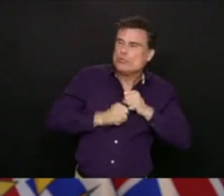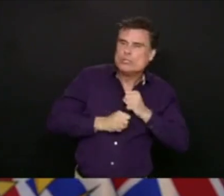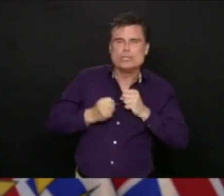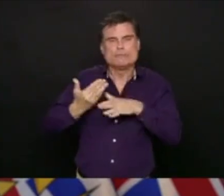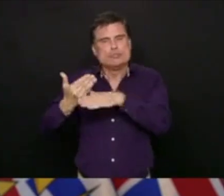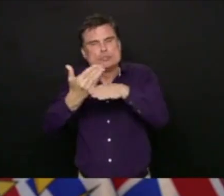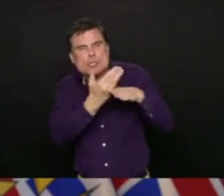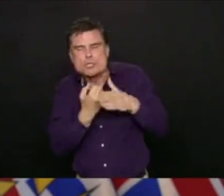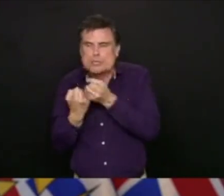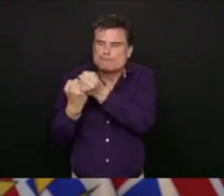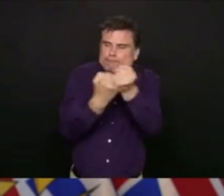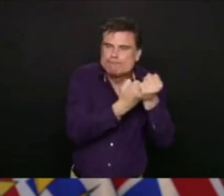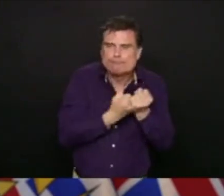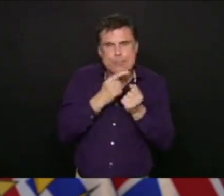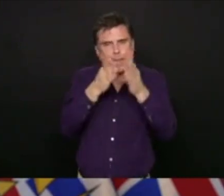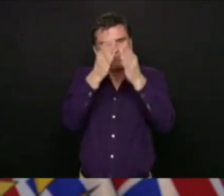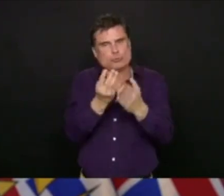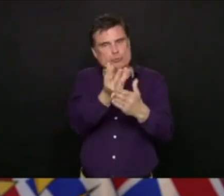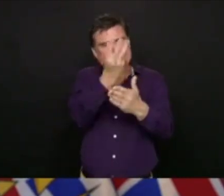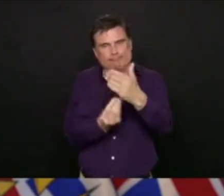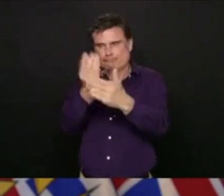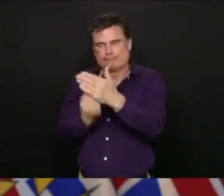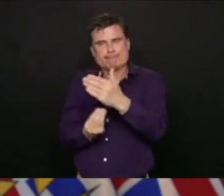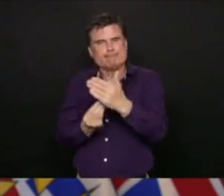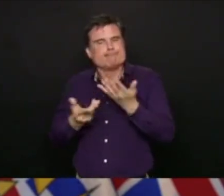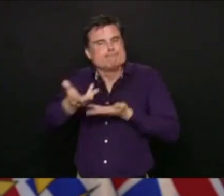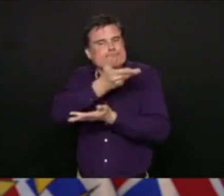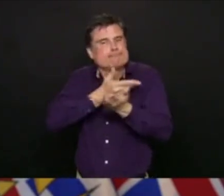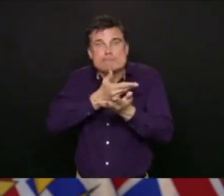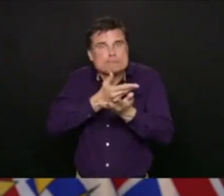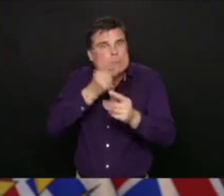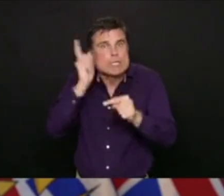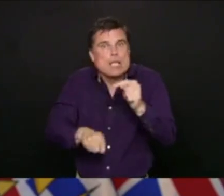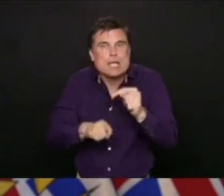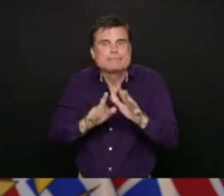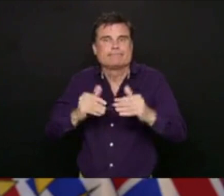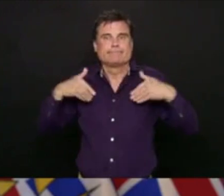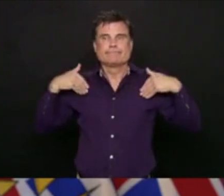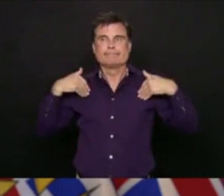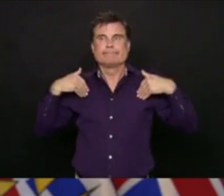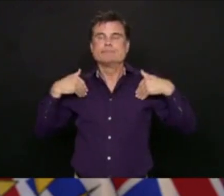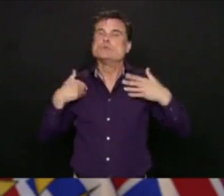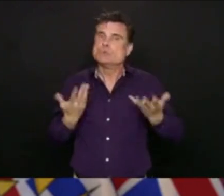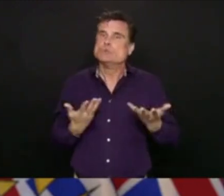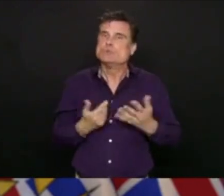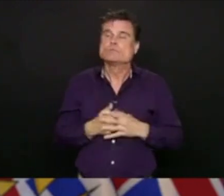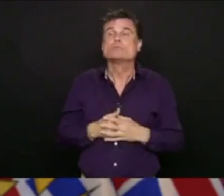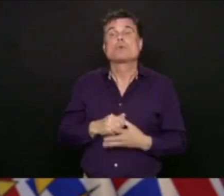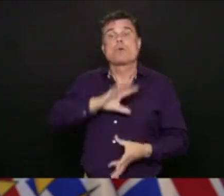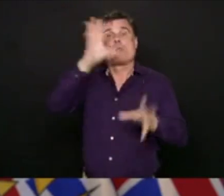1,376 people have recovered fully from COVID-19 here in BC now.